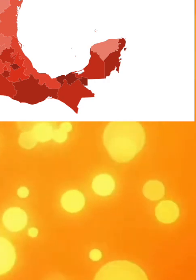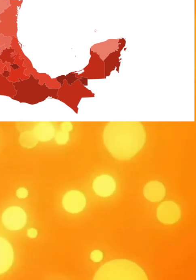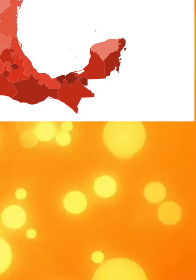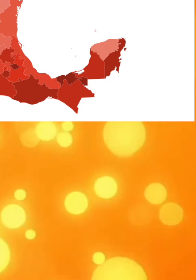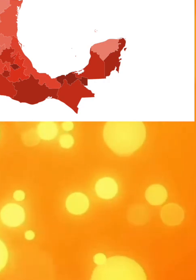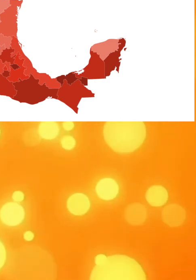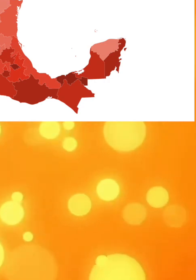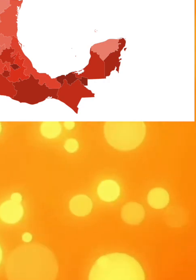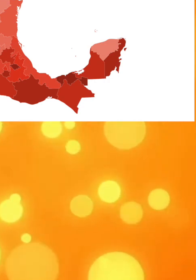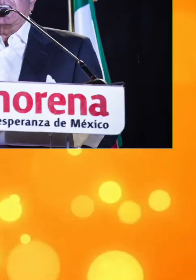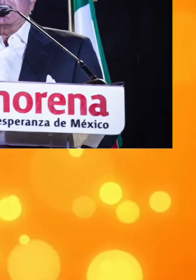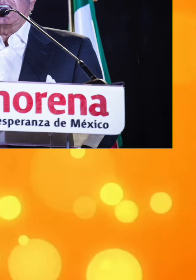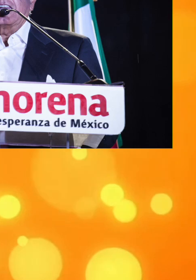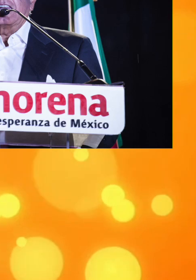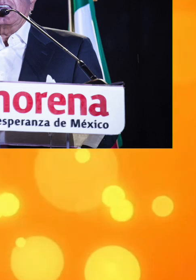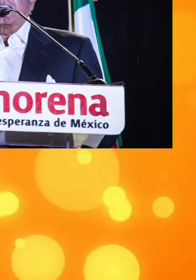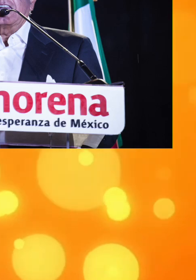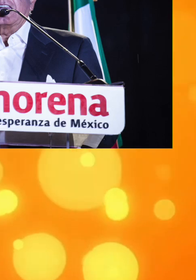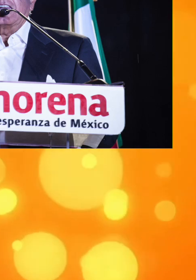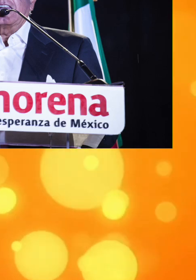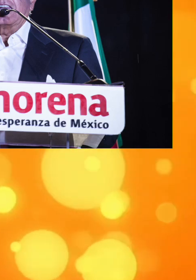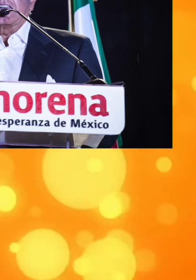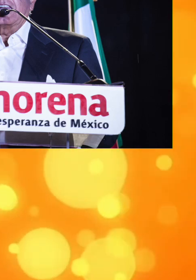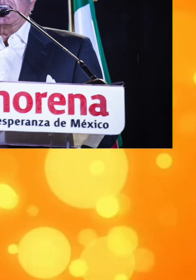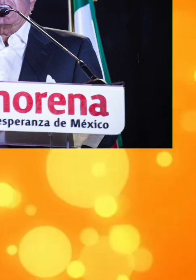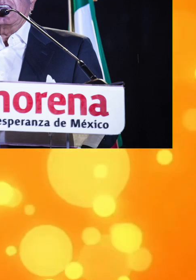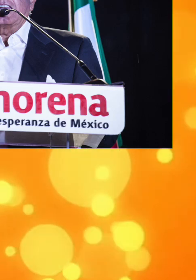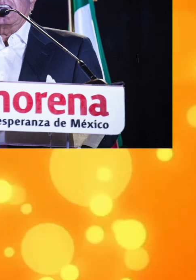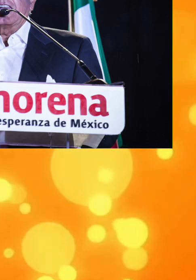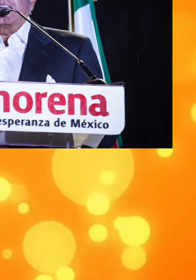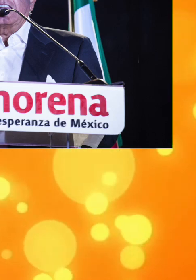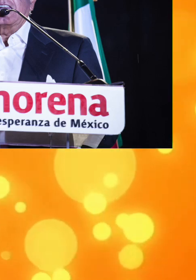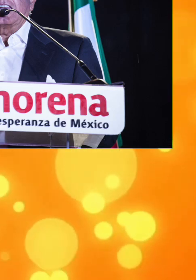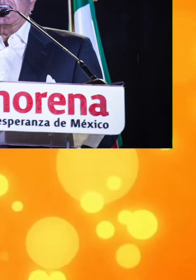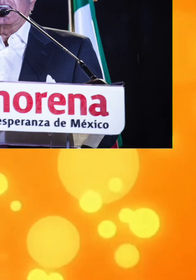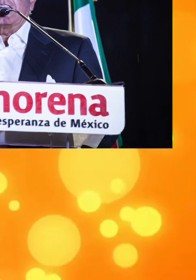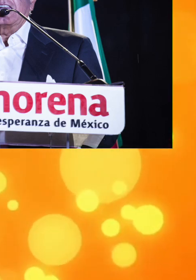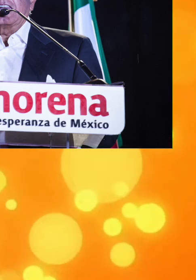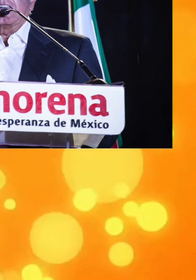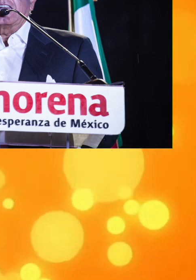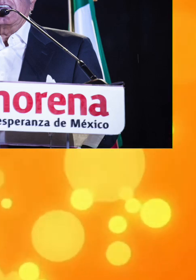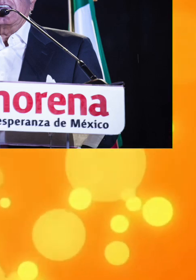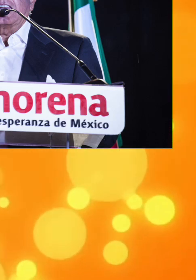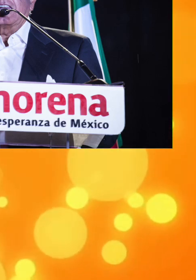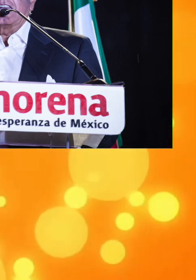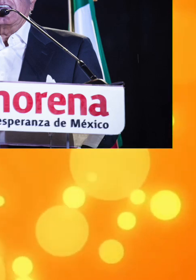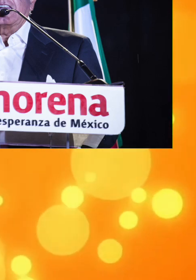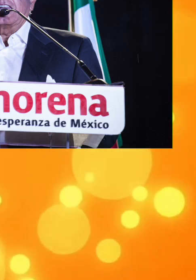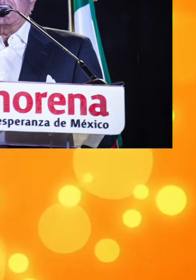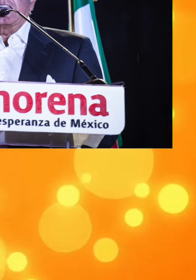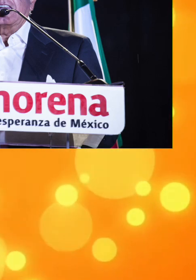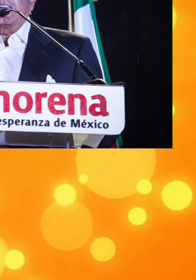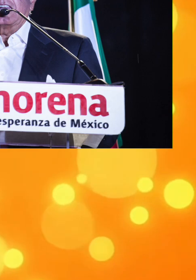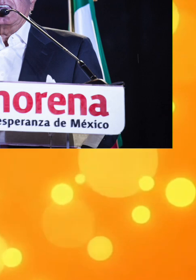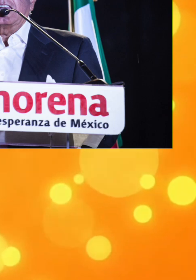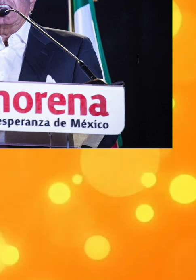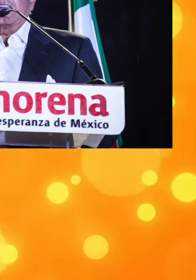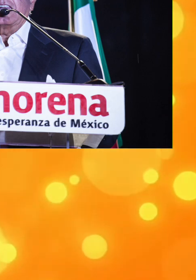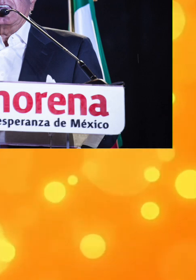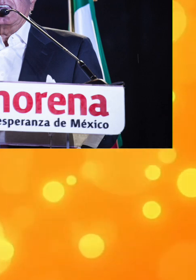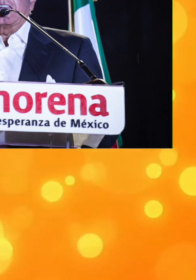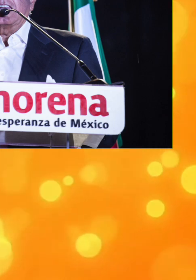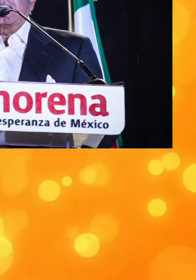a member of a brand new party, which he founded, called the Morena Party. It stands for Movement for